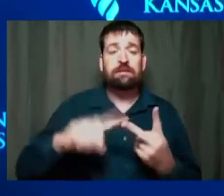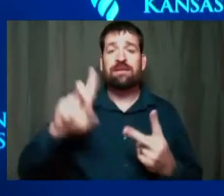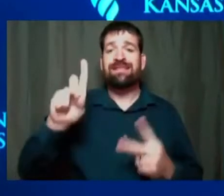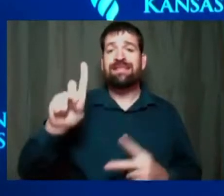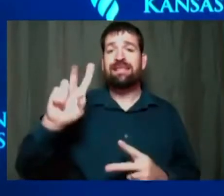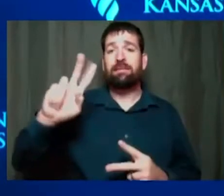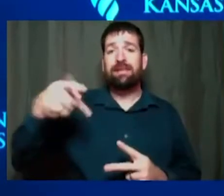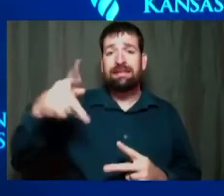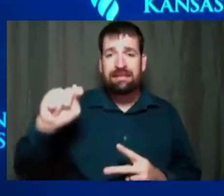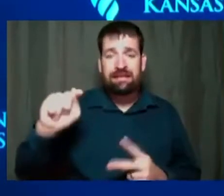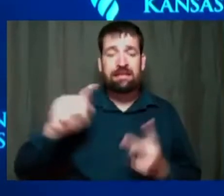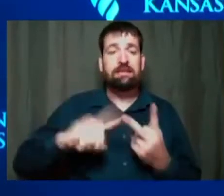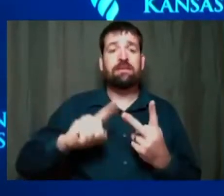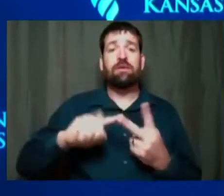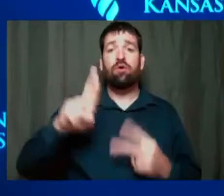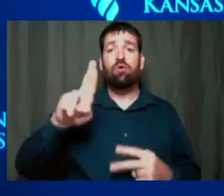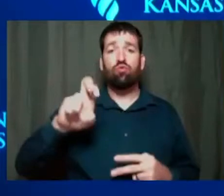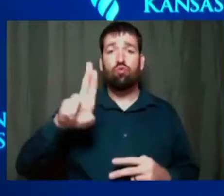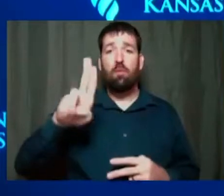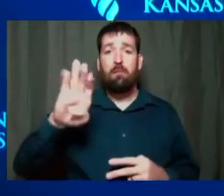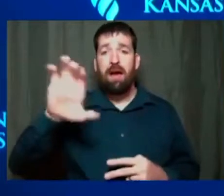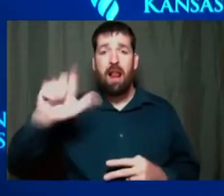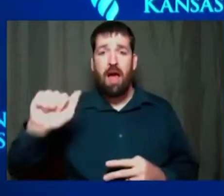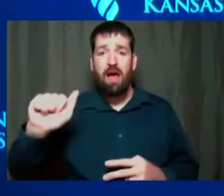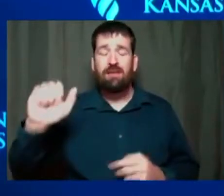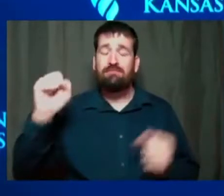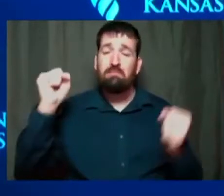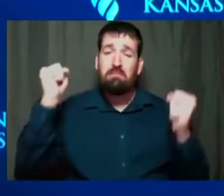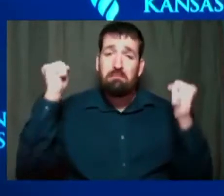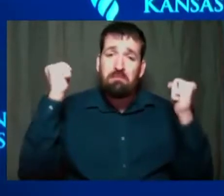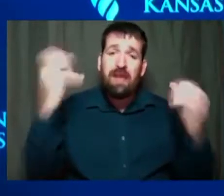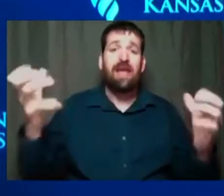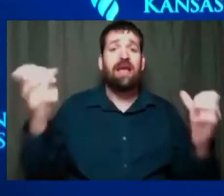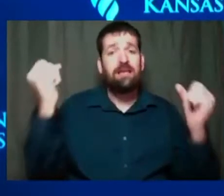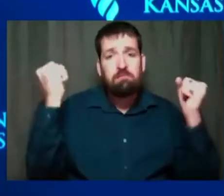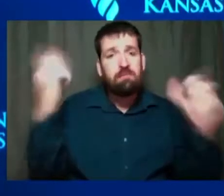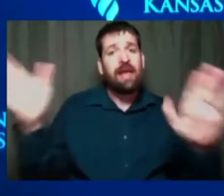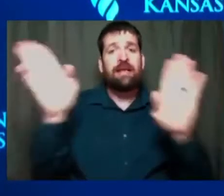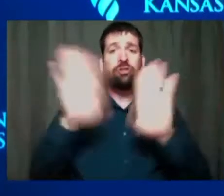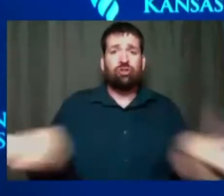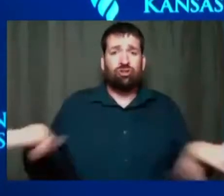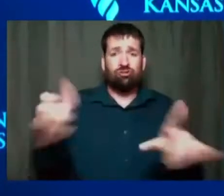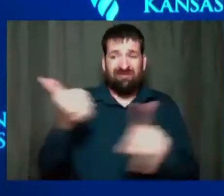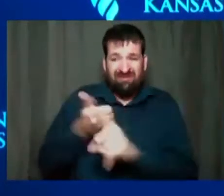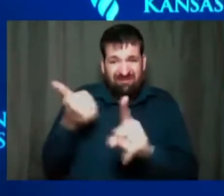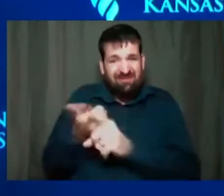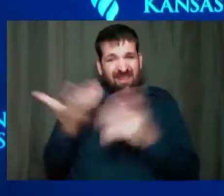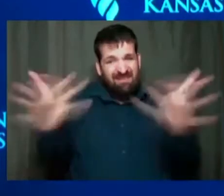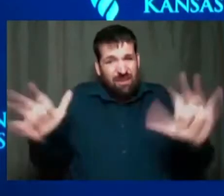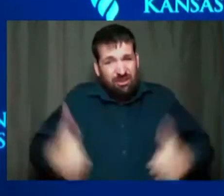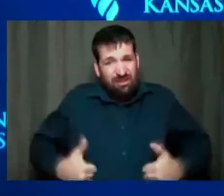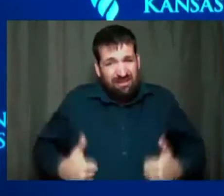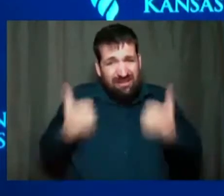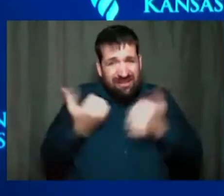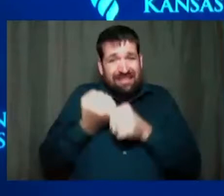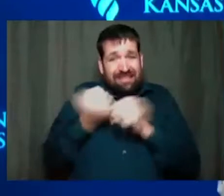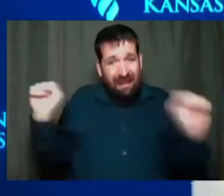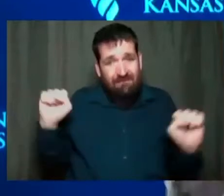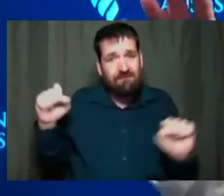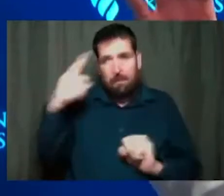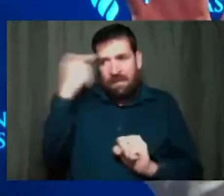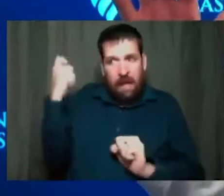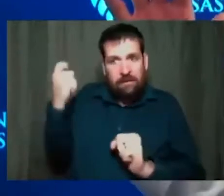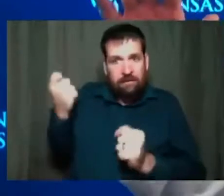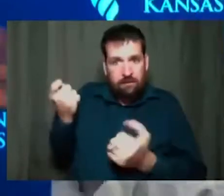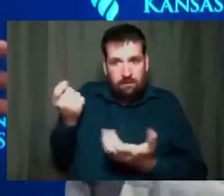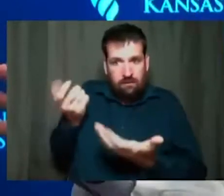those things have saved so many children's lives for so long that just from a pure medical standpoint, this is easy. It